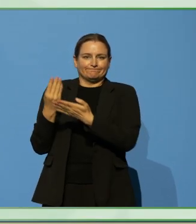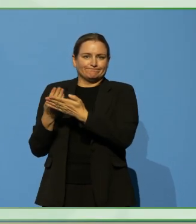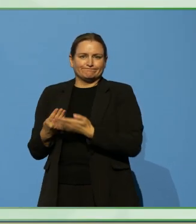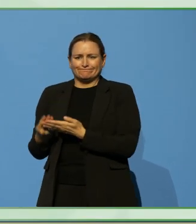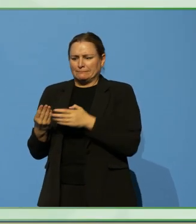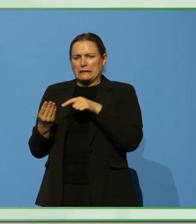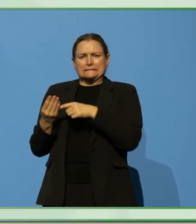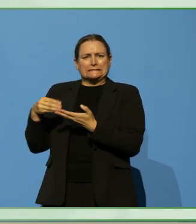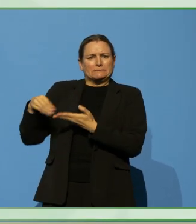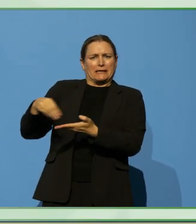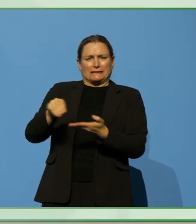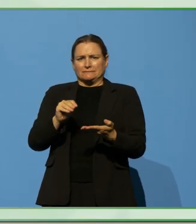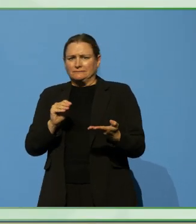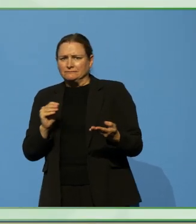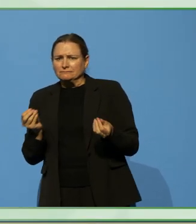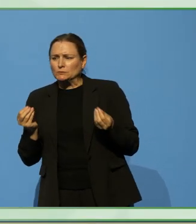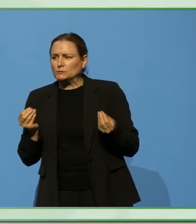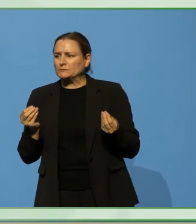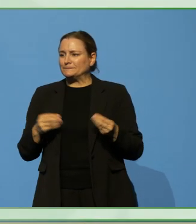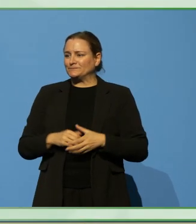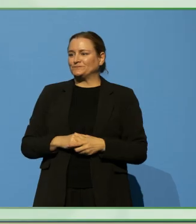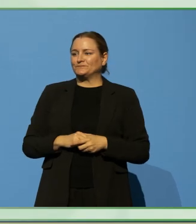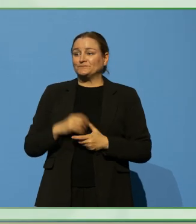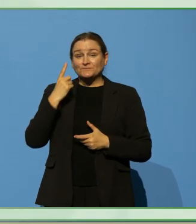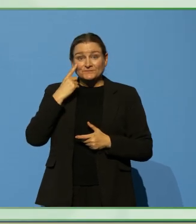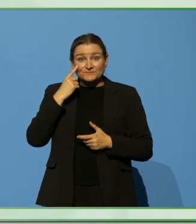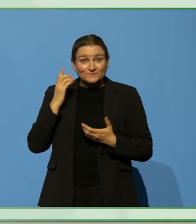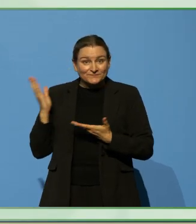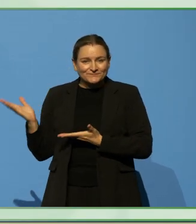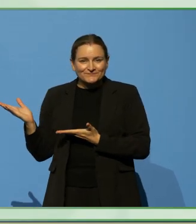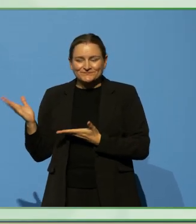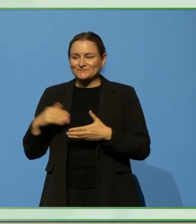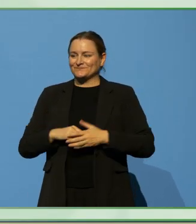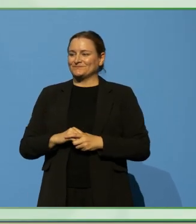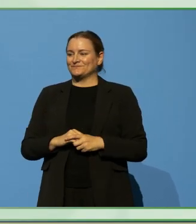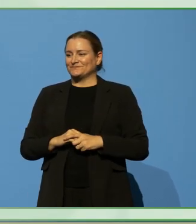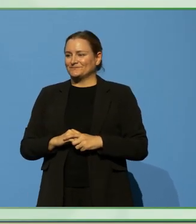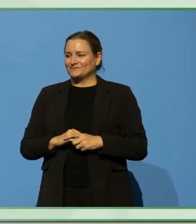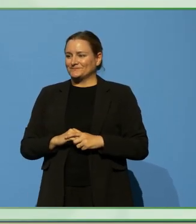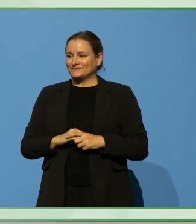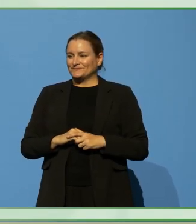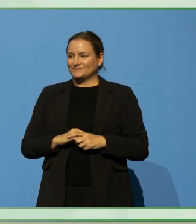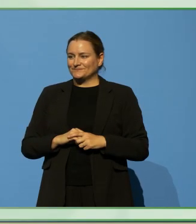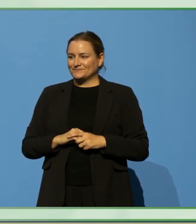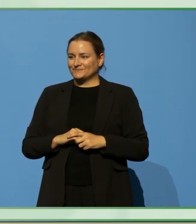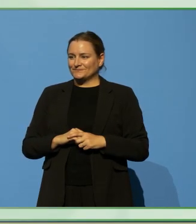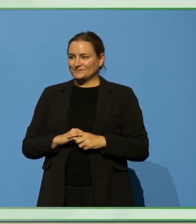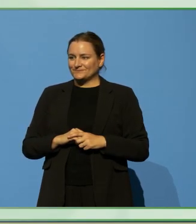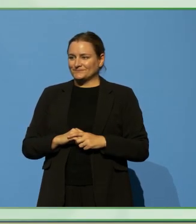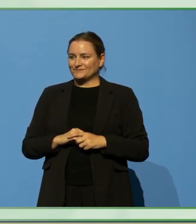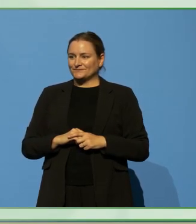more concrete? Well, this was the one that I indeed wanted to say, but I have already done